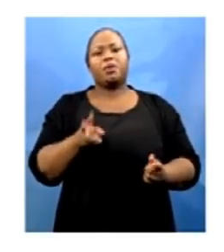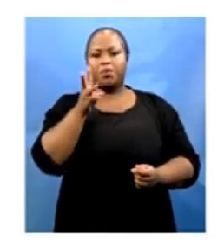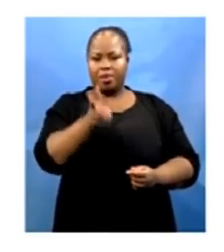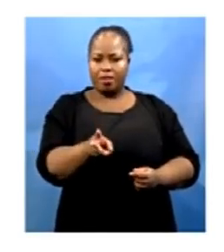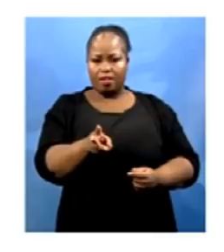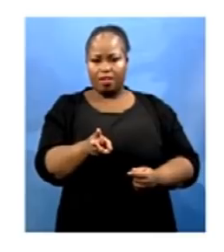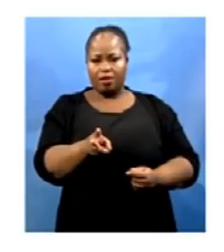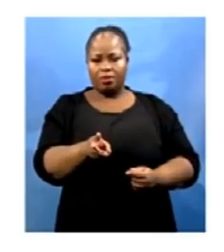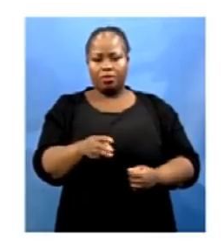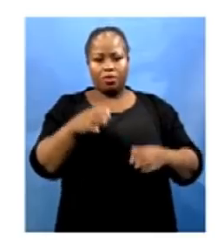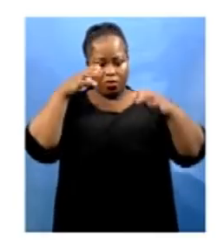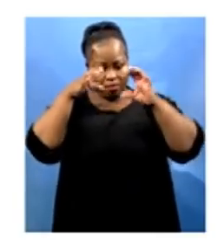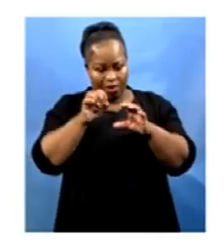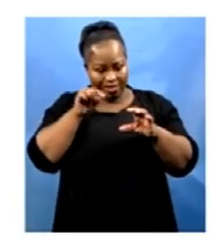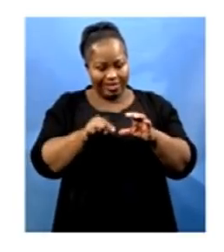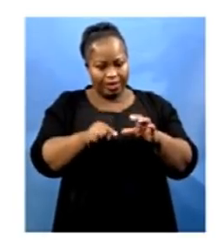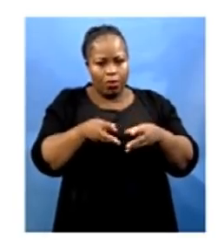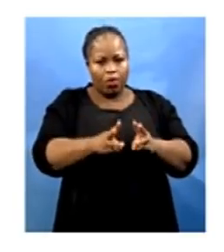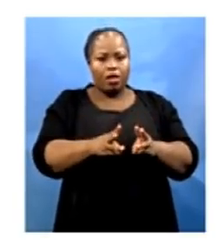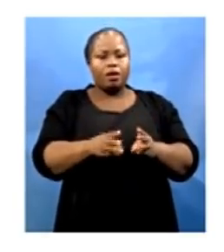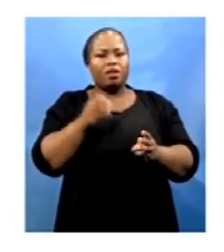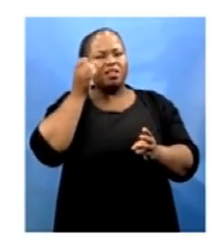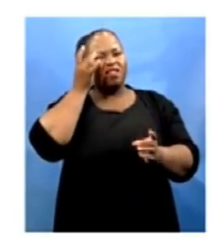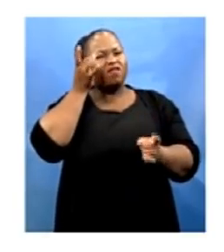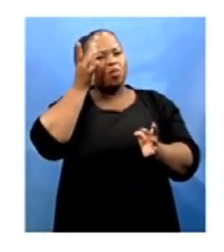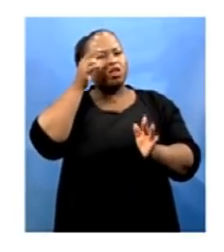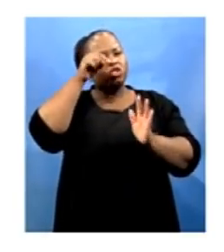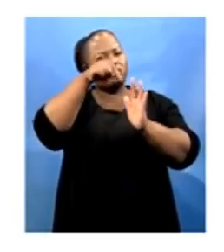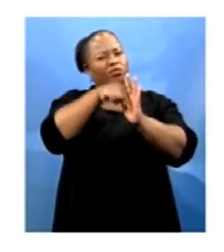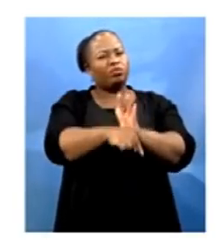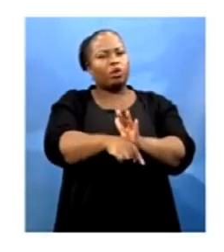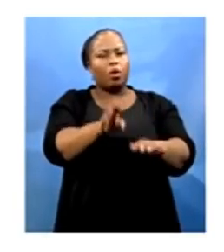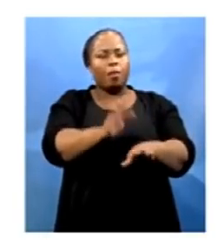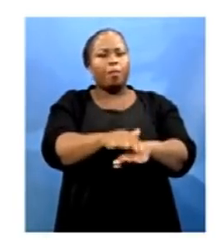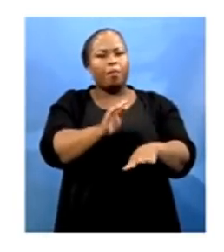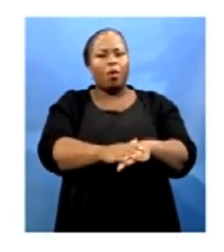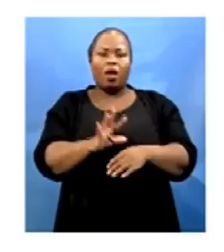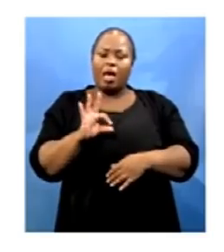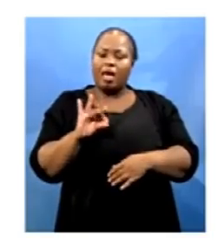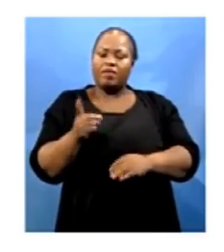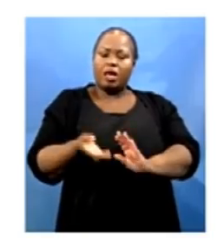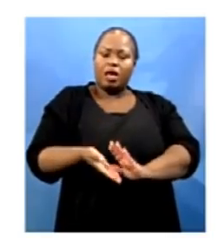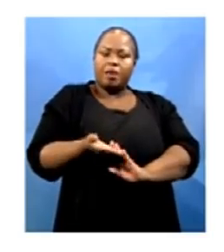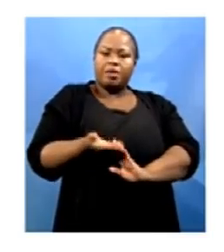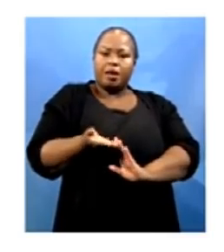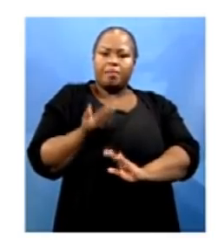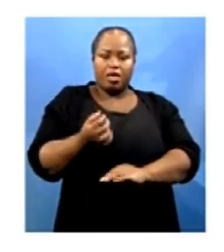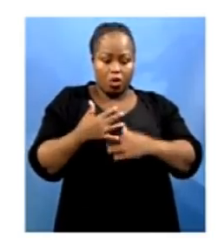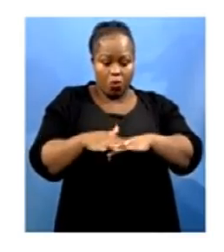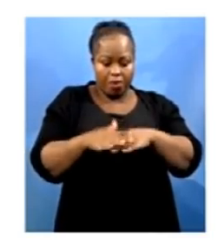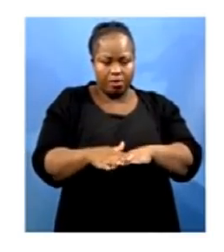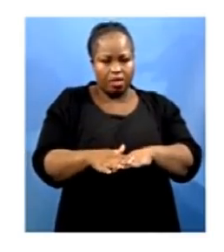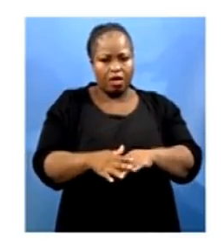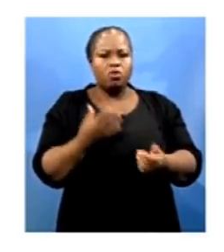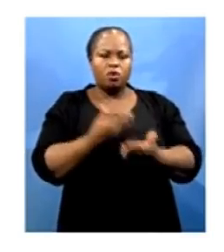would contain detailed information and daily updated information around things like pledges